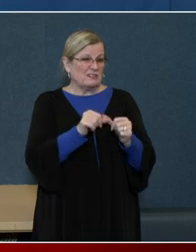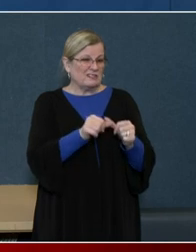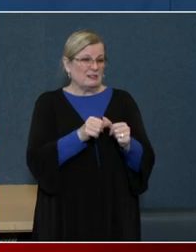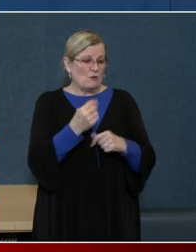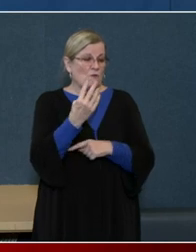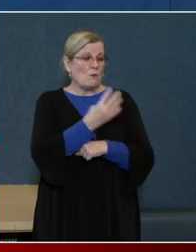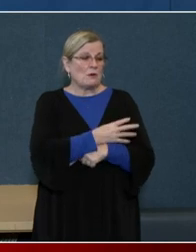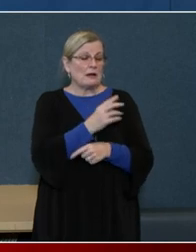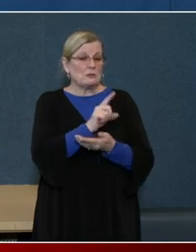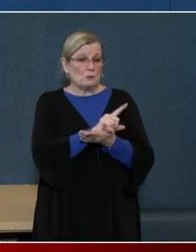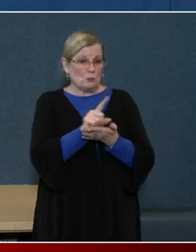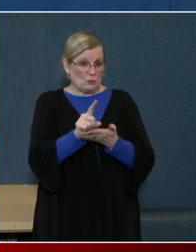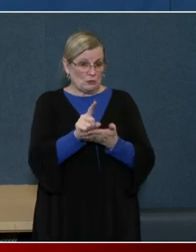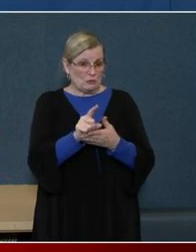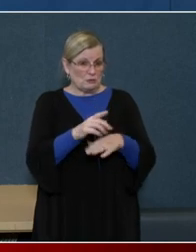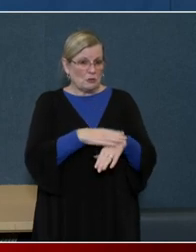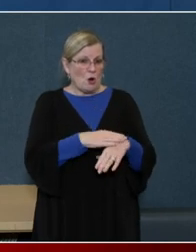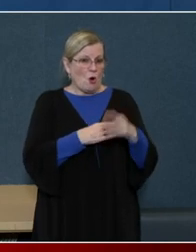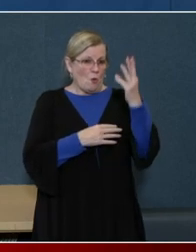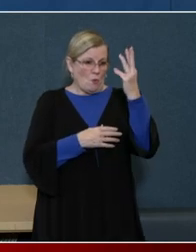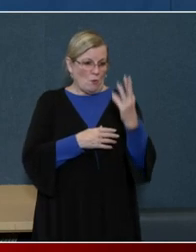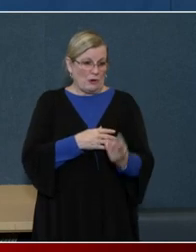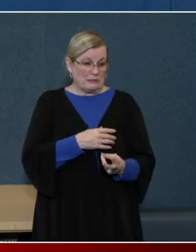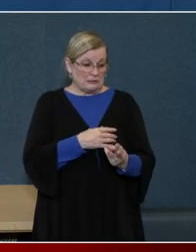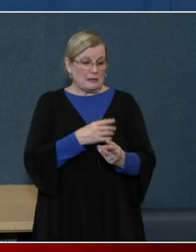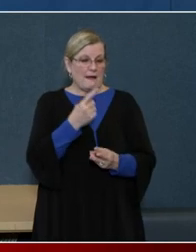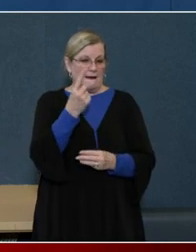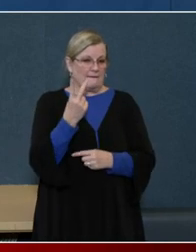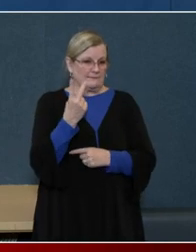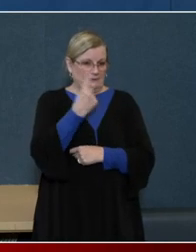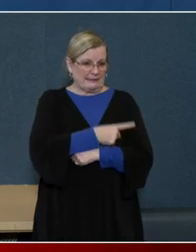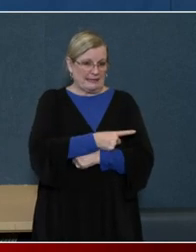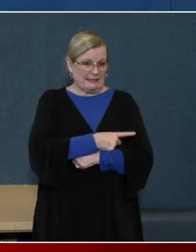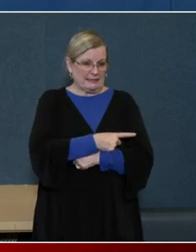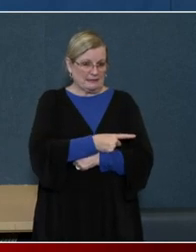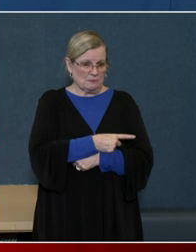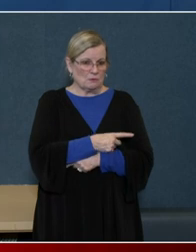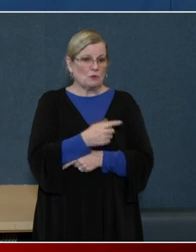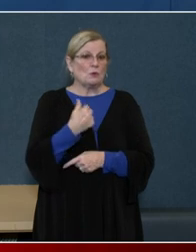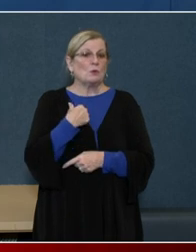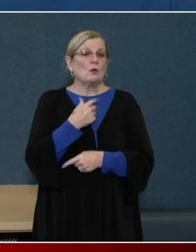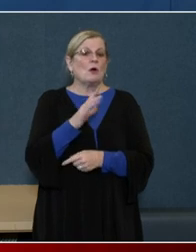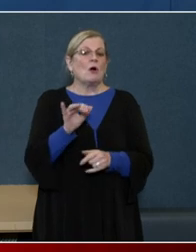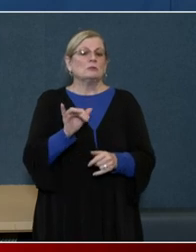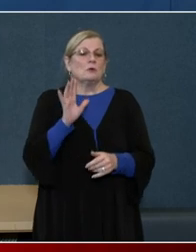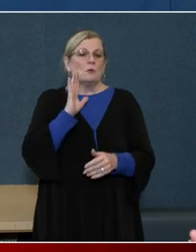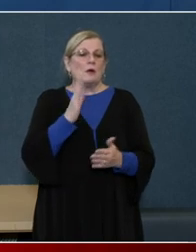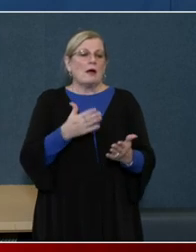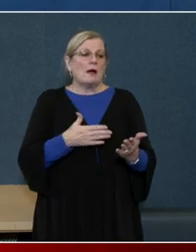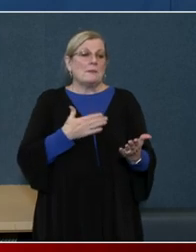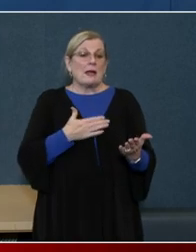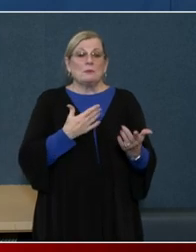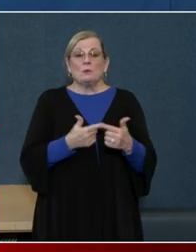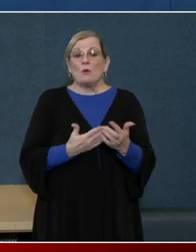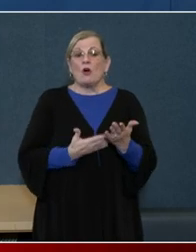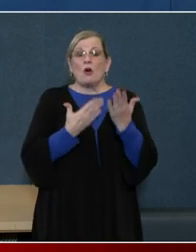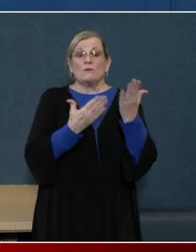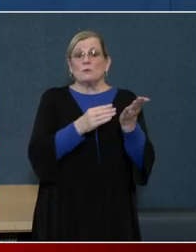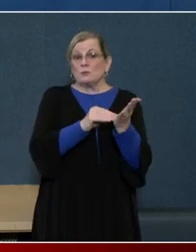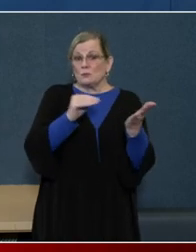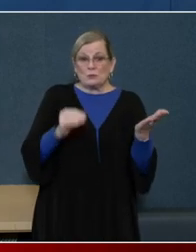on Wednesday. We're also pleased to offer student care classrooms. And student care classrooms are